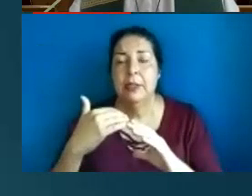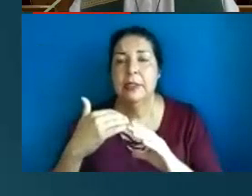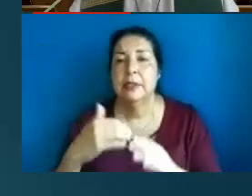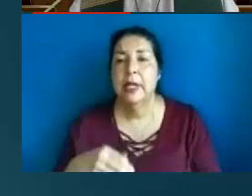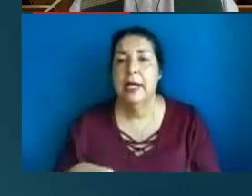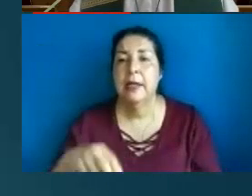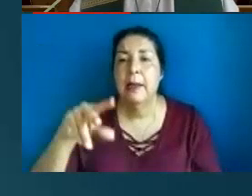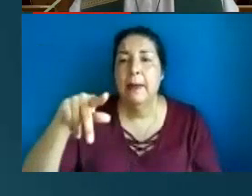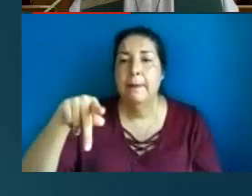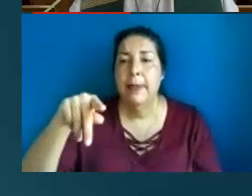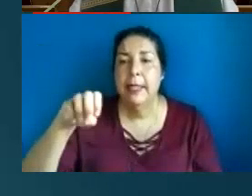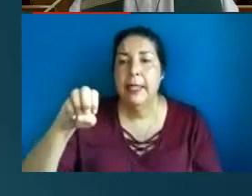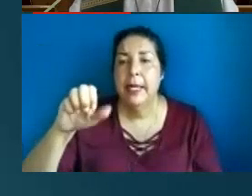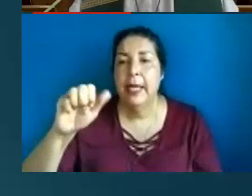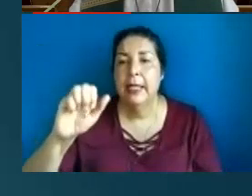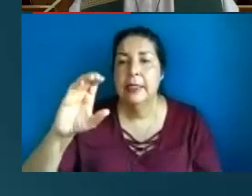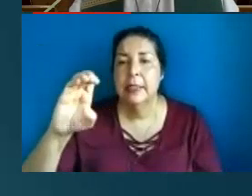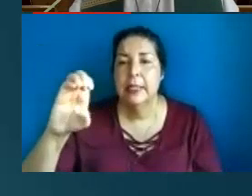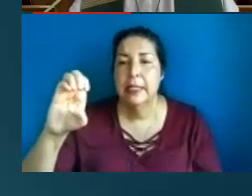Peace, P-E-A-C-E,